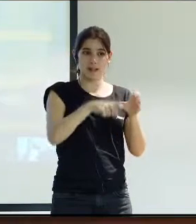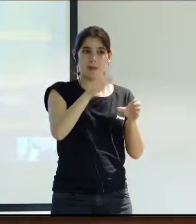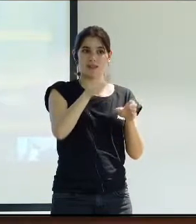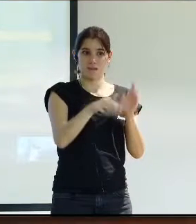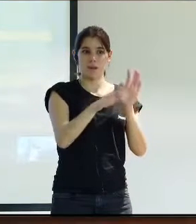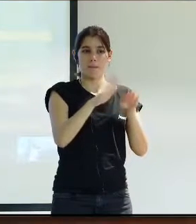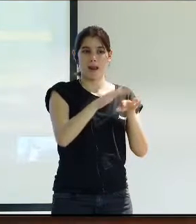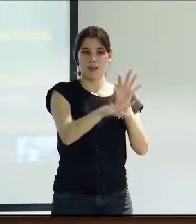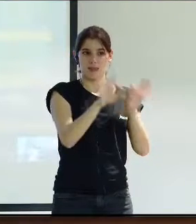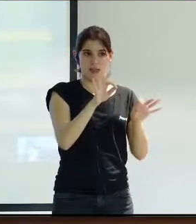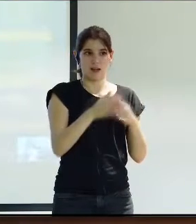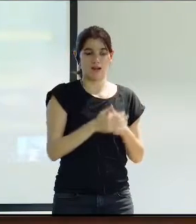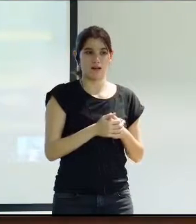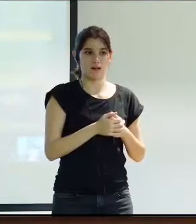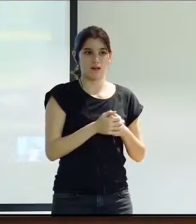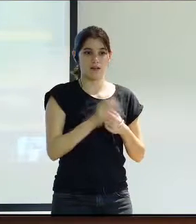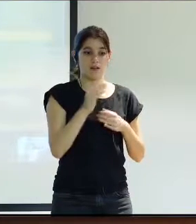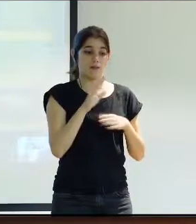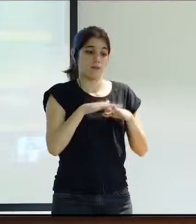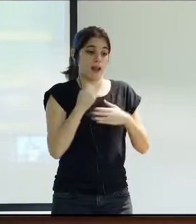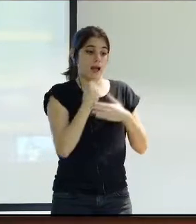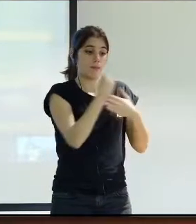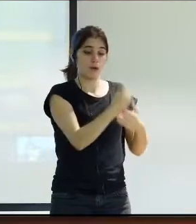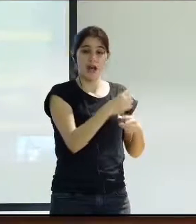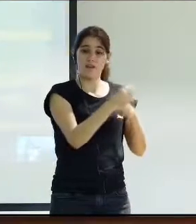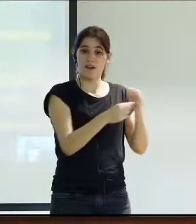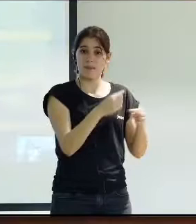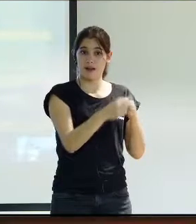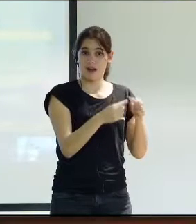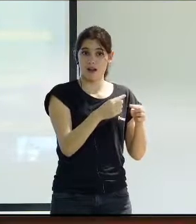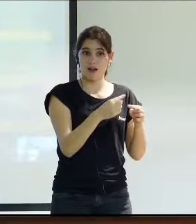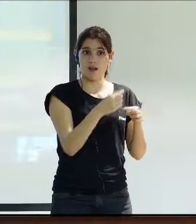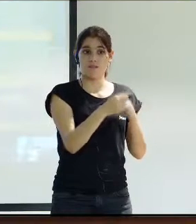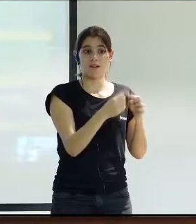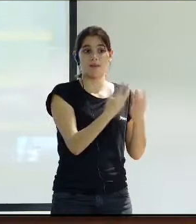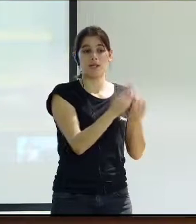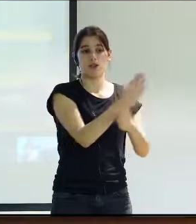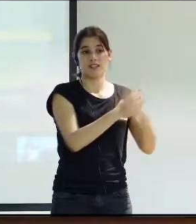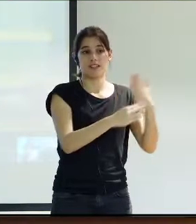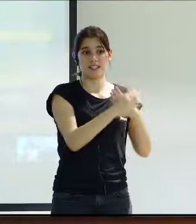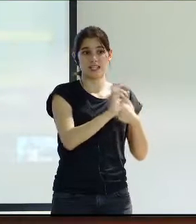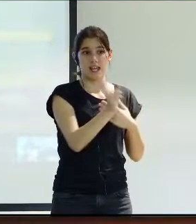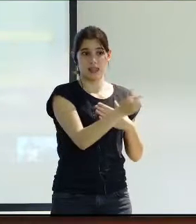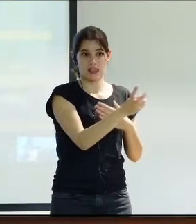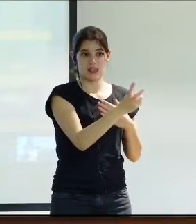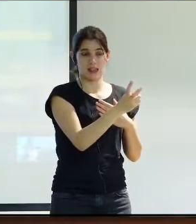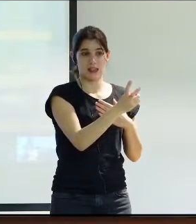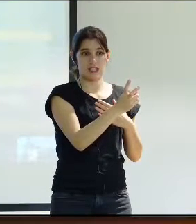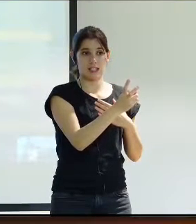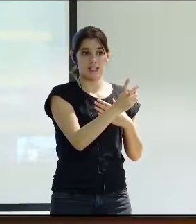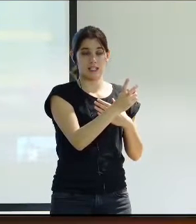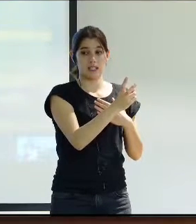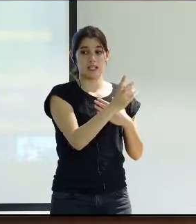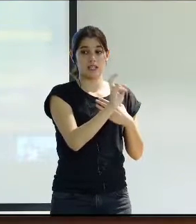supporting their relatives, but not taking over. So this is not